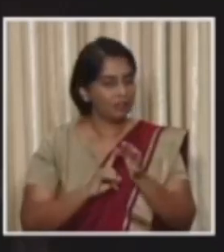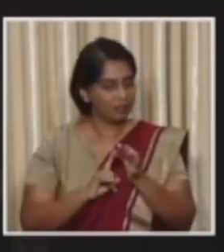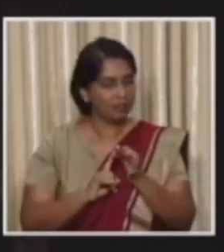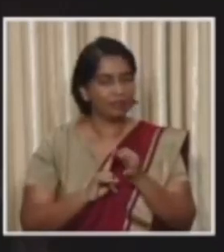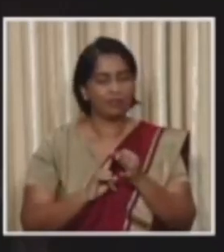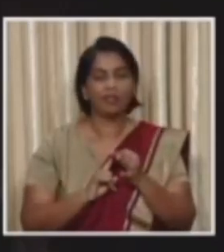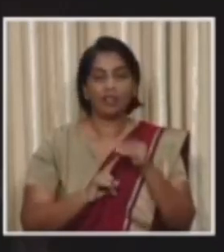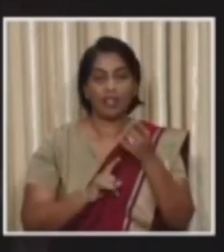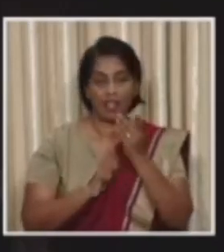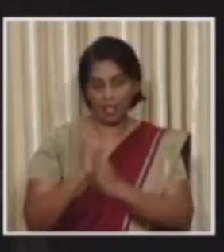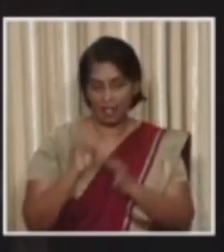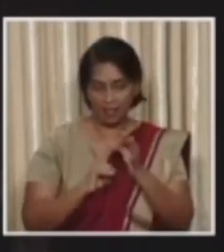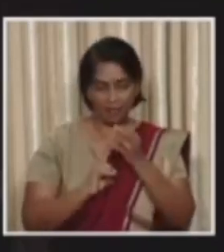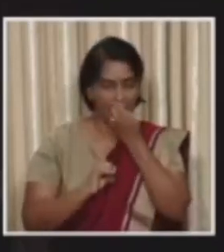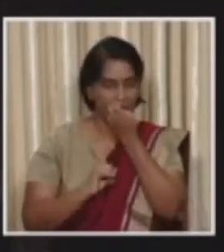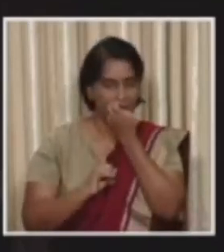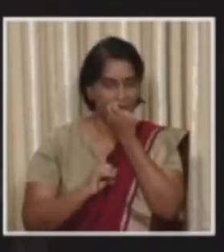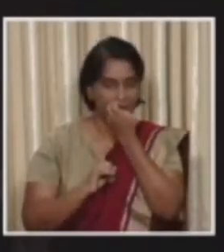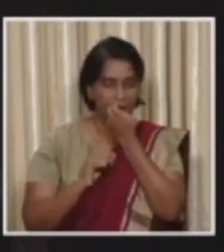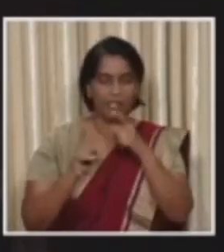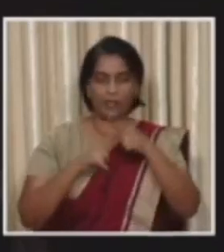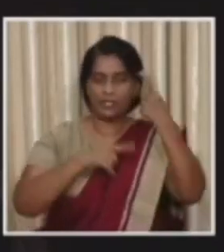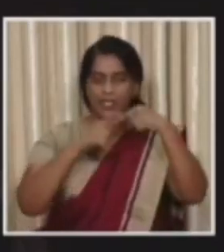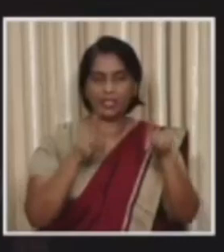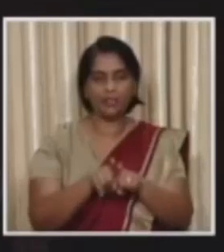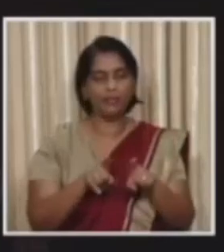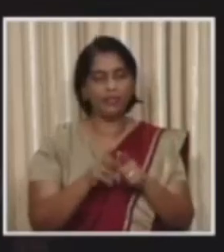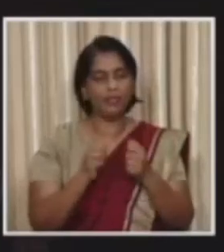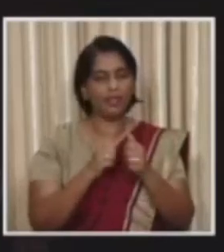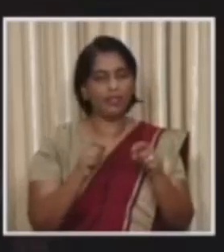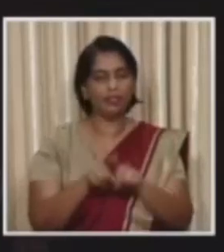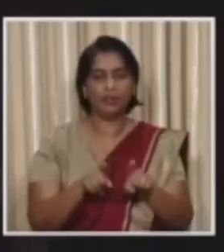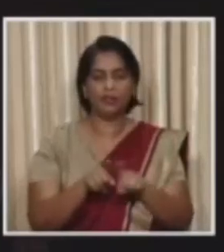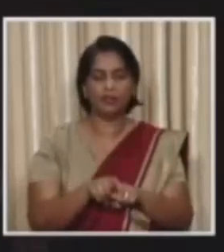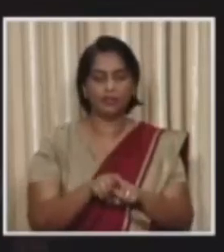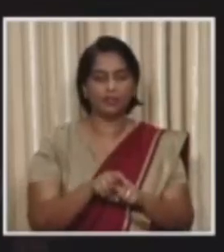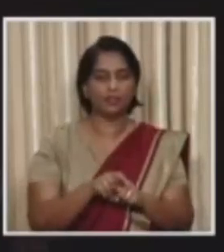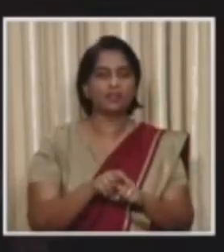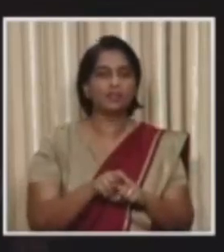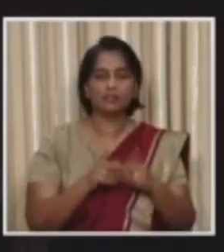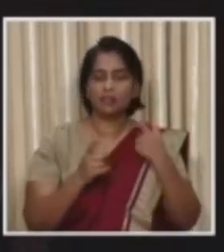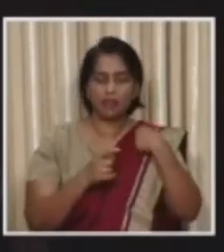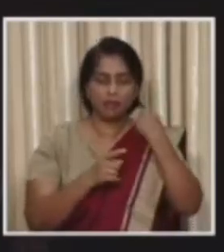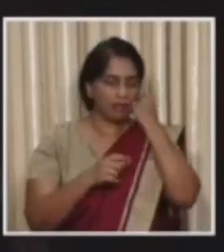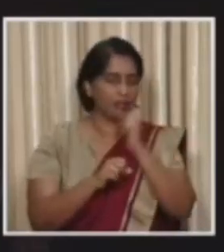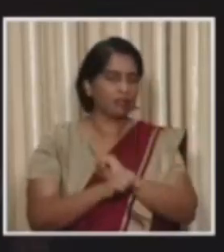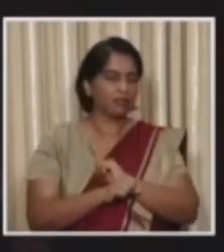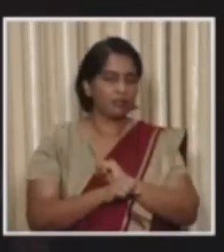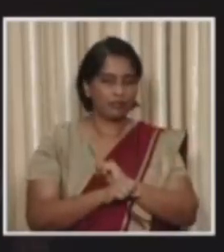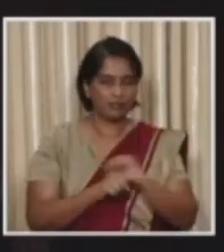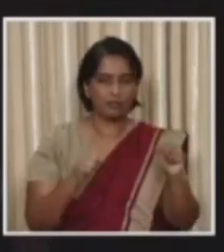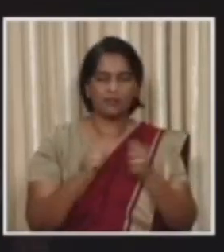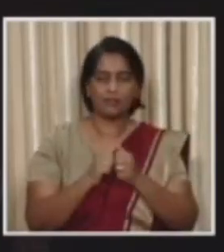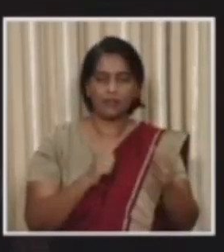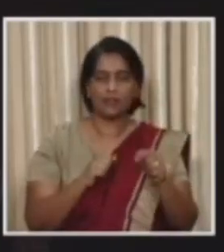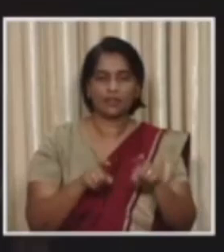had little idea or no idea whatsoever what was happening in the international arena in terms